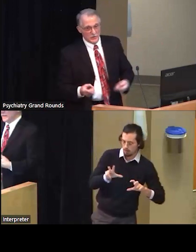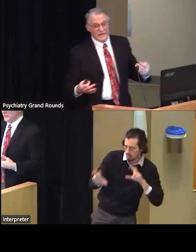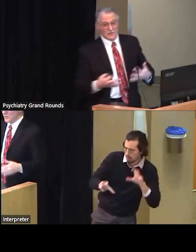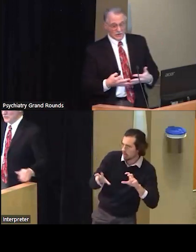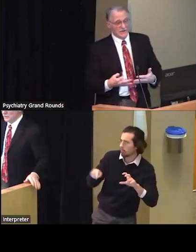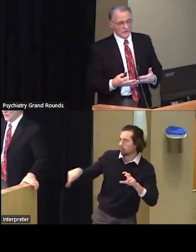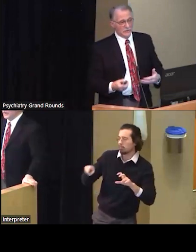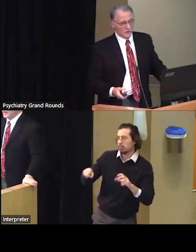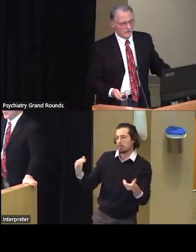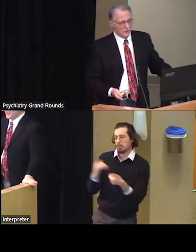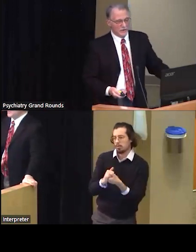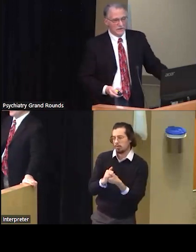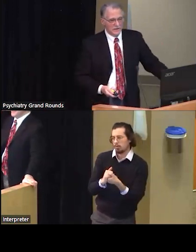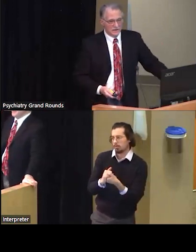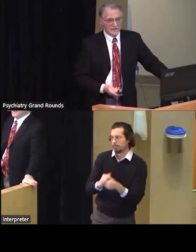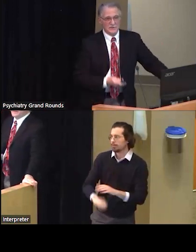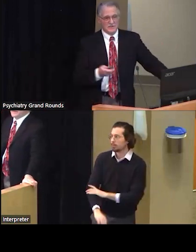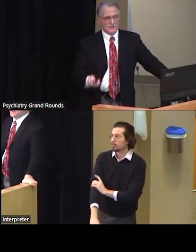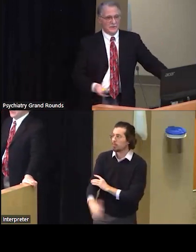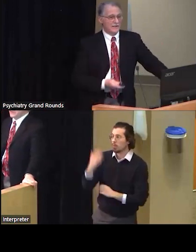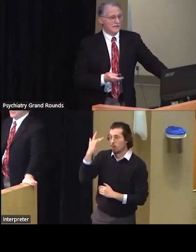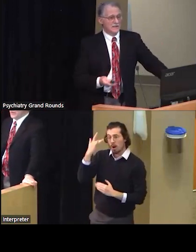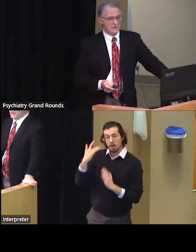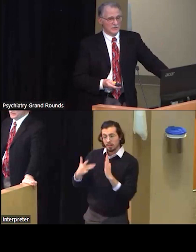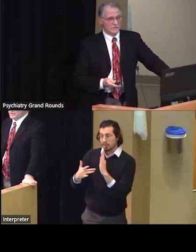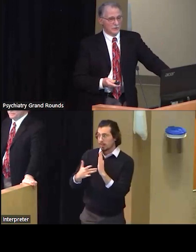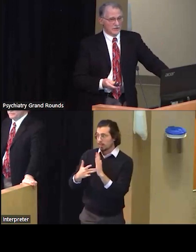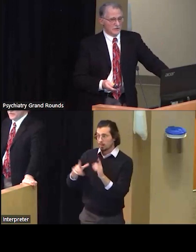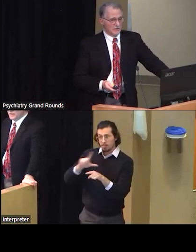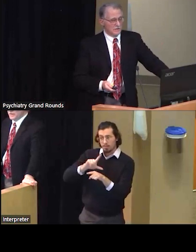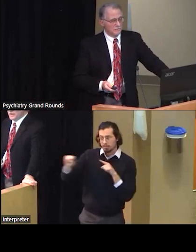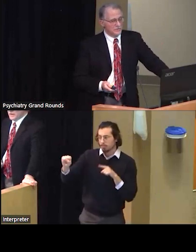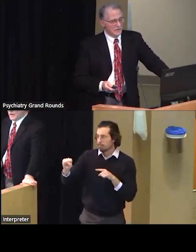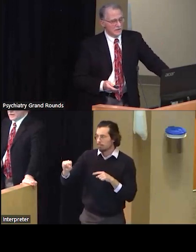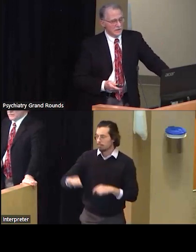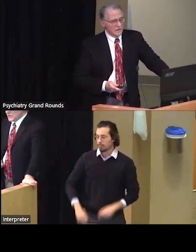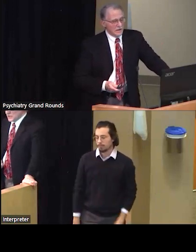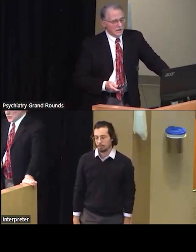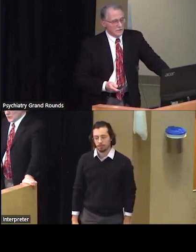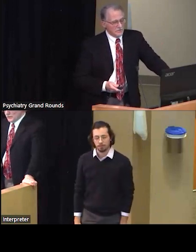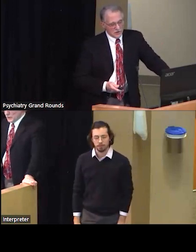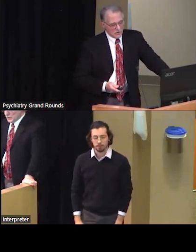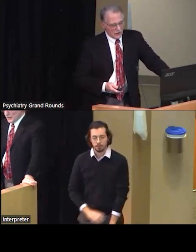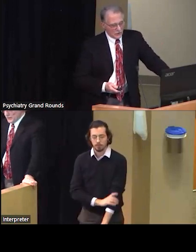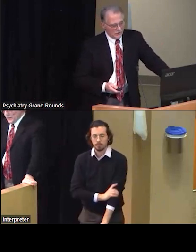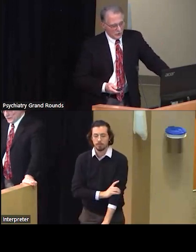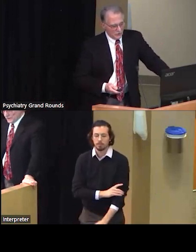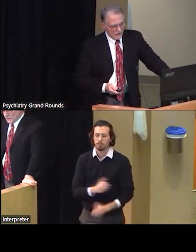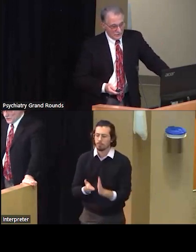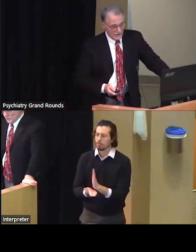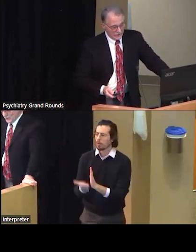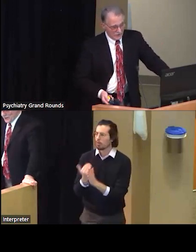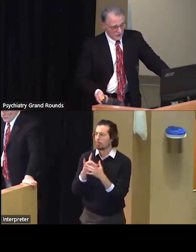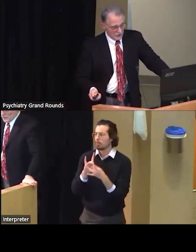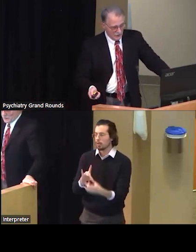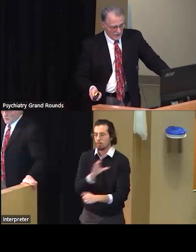resources. And so we have to work together more is the point, because things are accelerating in the last 30 to 40 years. Just a quick review